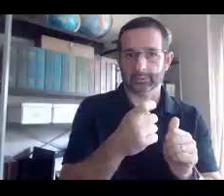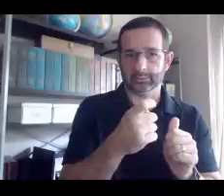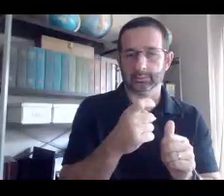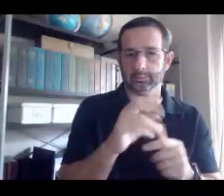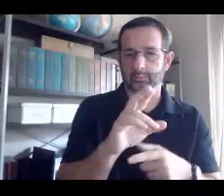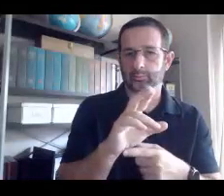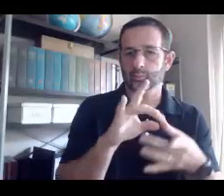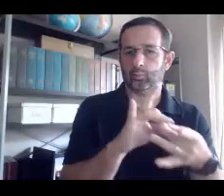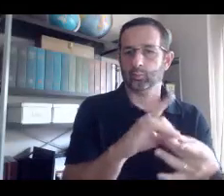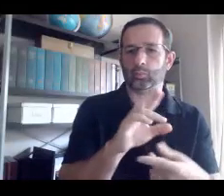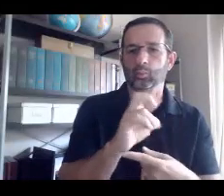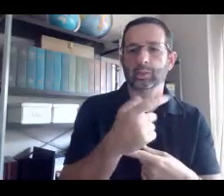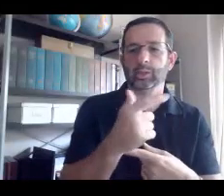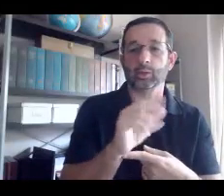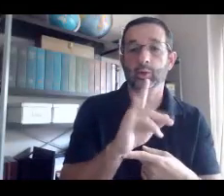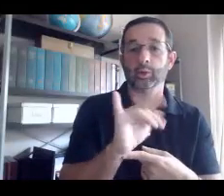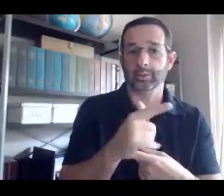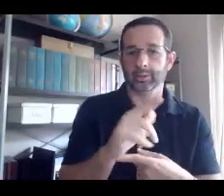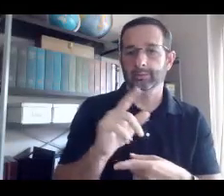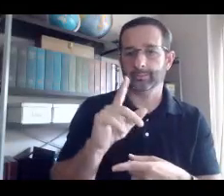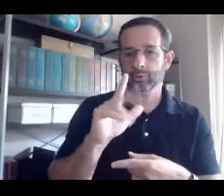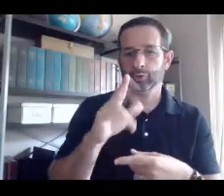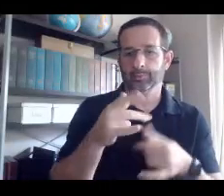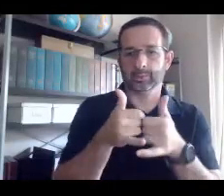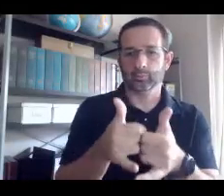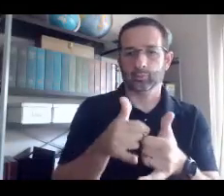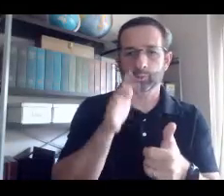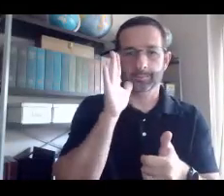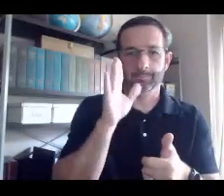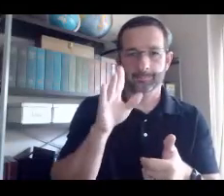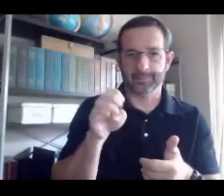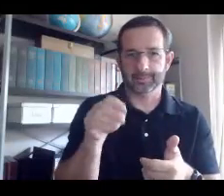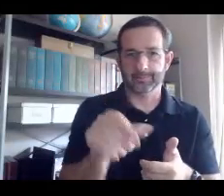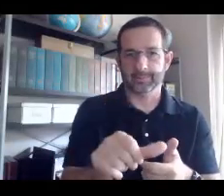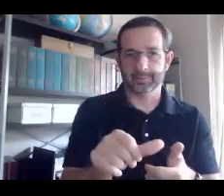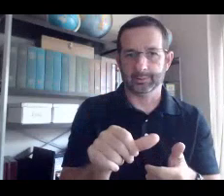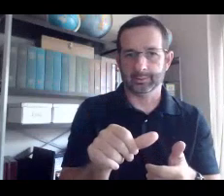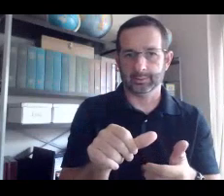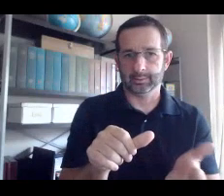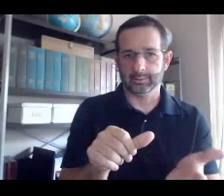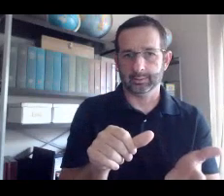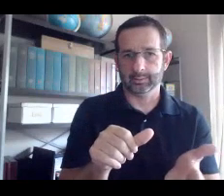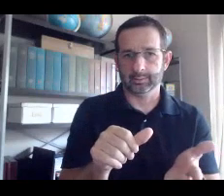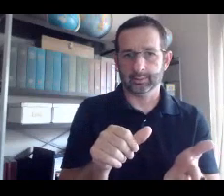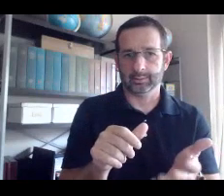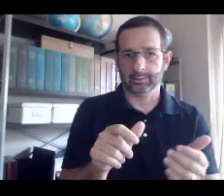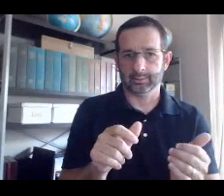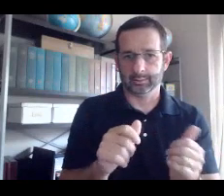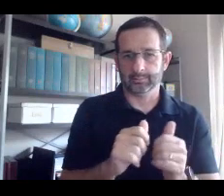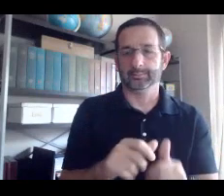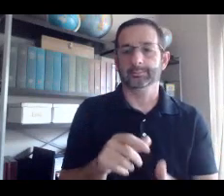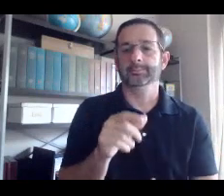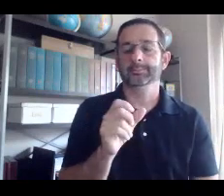Okay, so how tax regarding LRP awards will be paid?